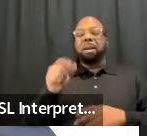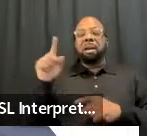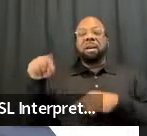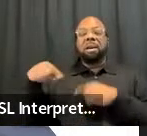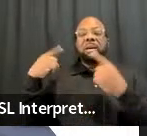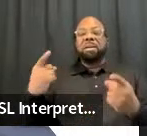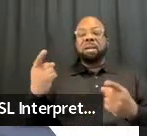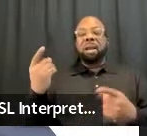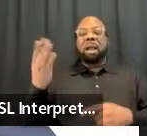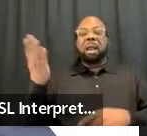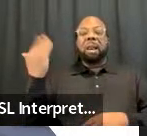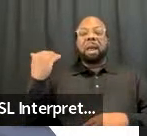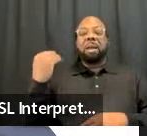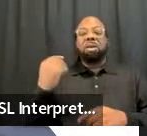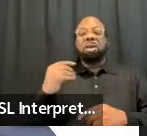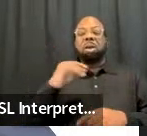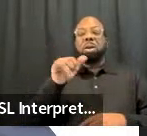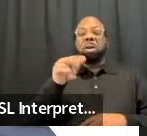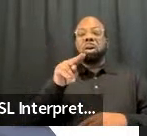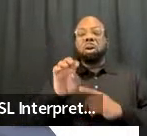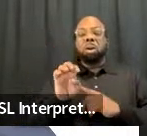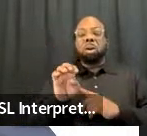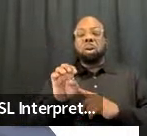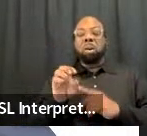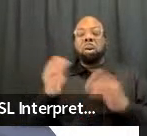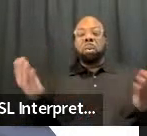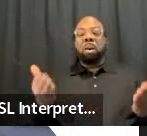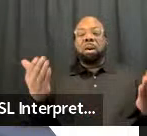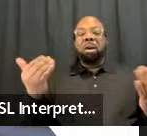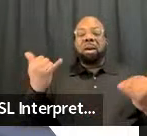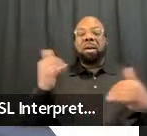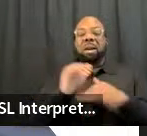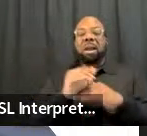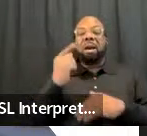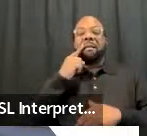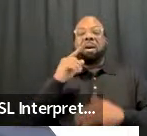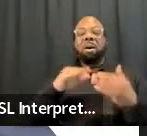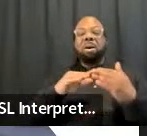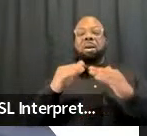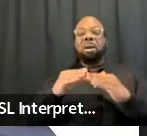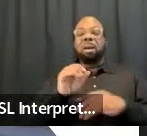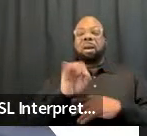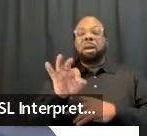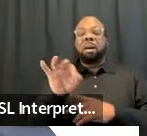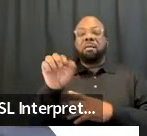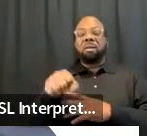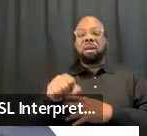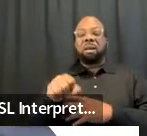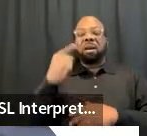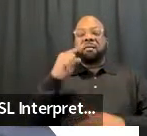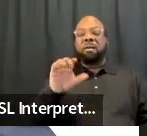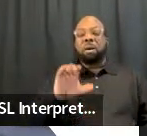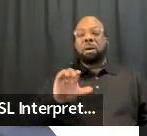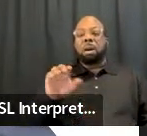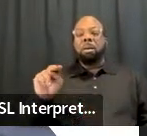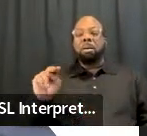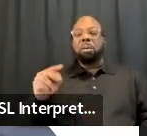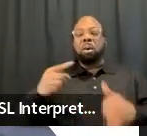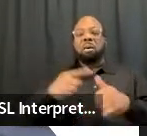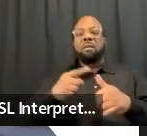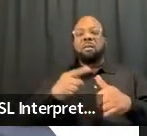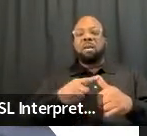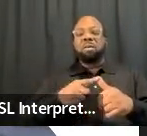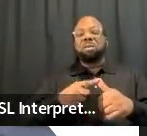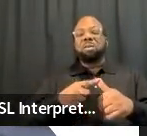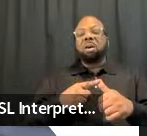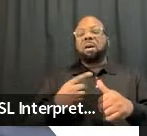so. We're here with you tonight about the City of Yes for Carbon Neutrality, as it's the first of the 3 zoning text